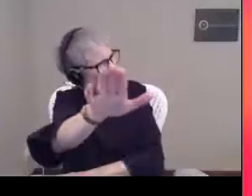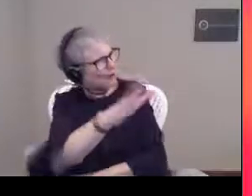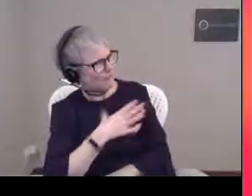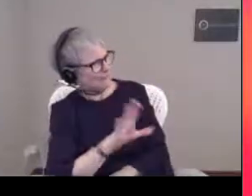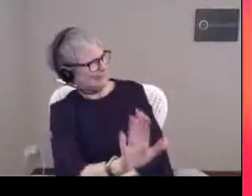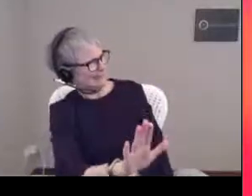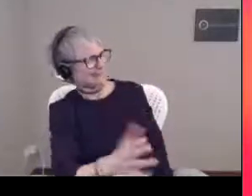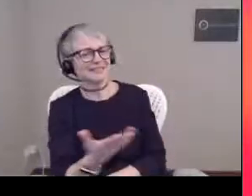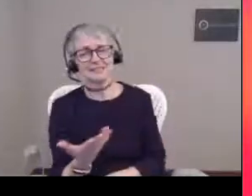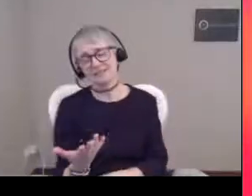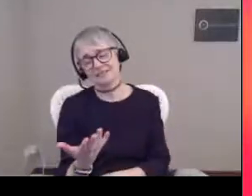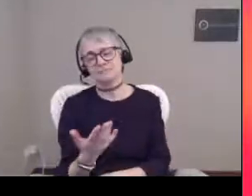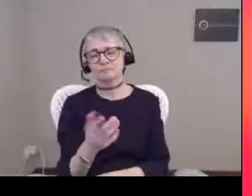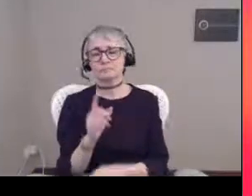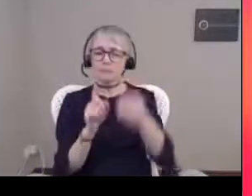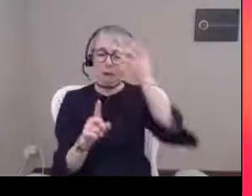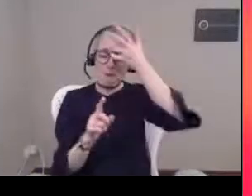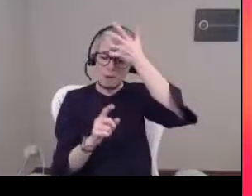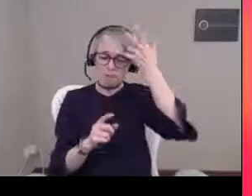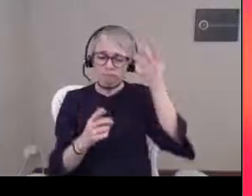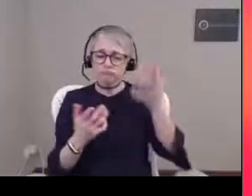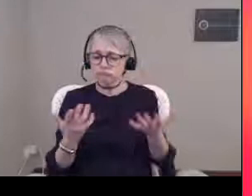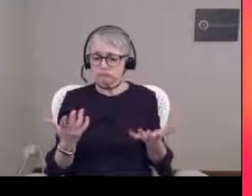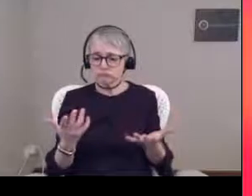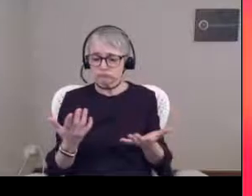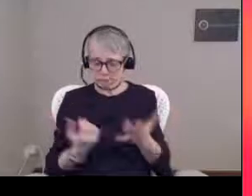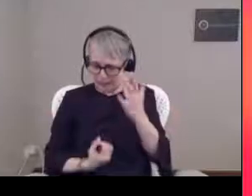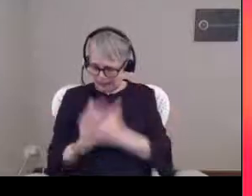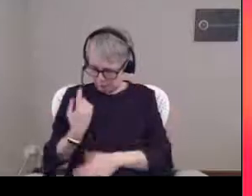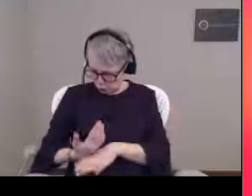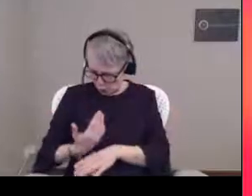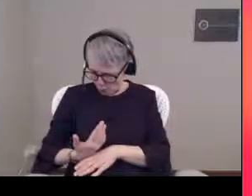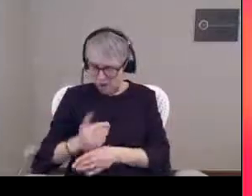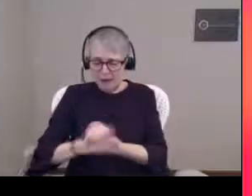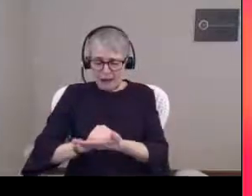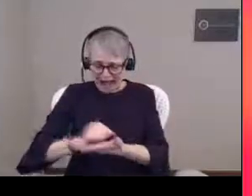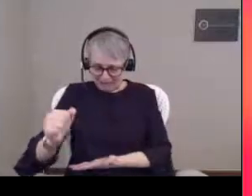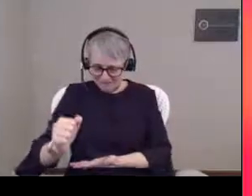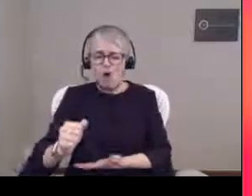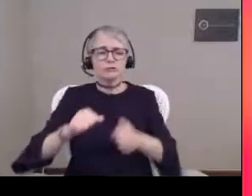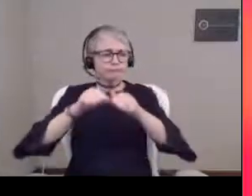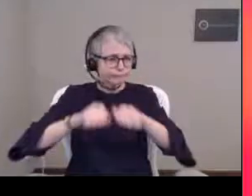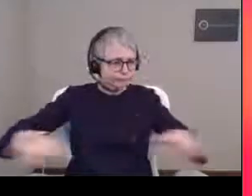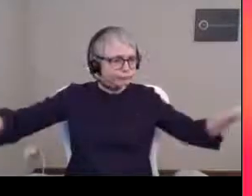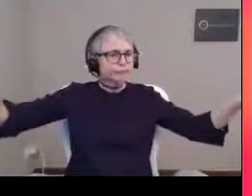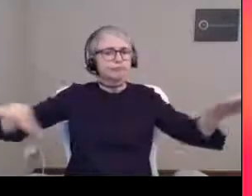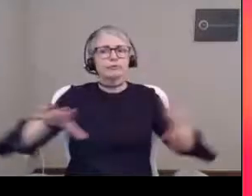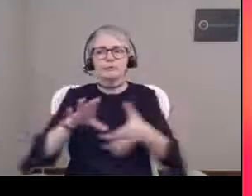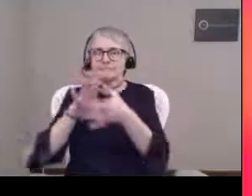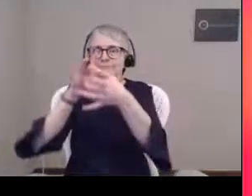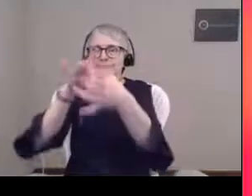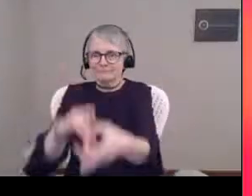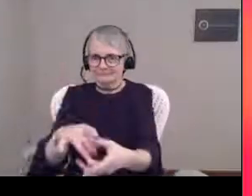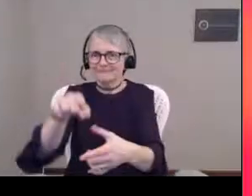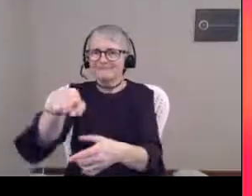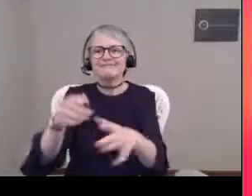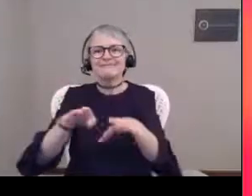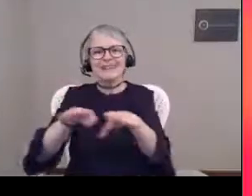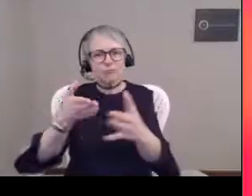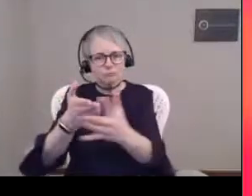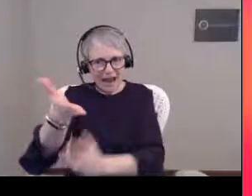right now, the adverts go onto the market, obviously go on to Even Break. Then they will link up with a system we